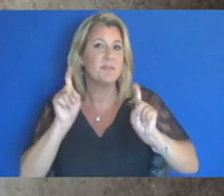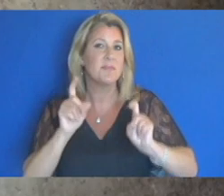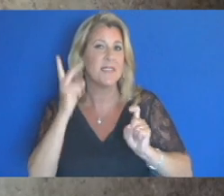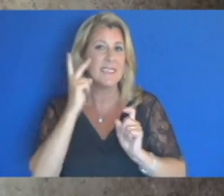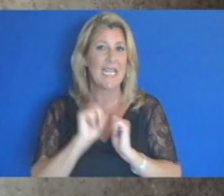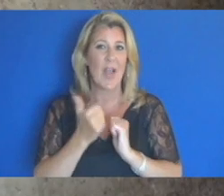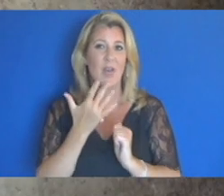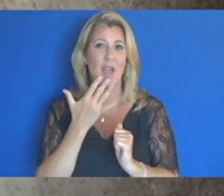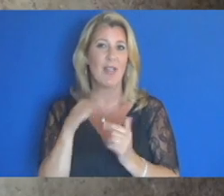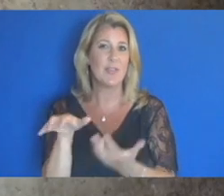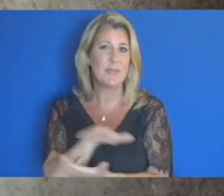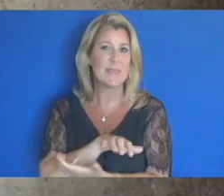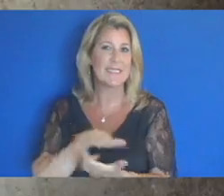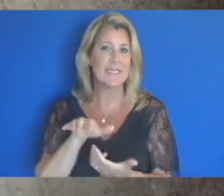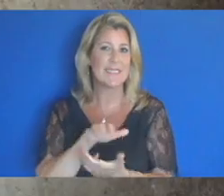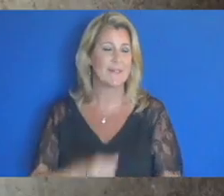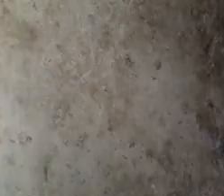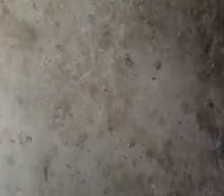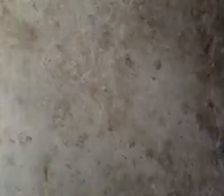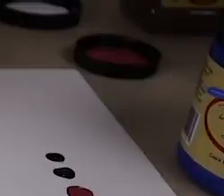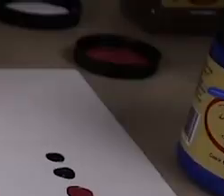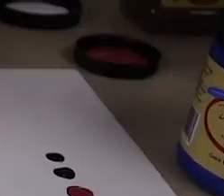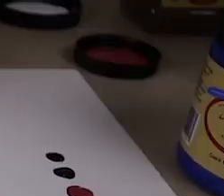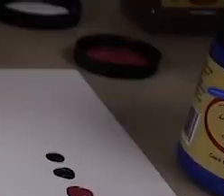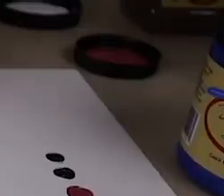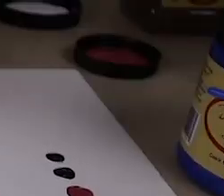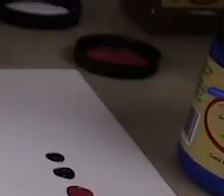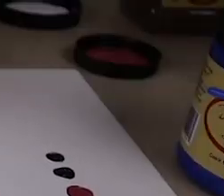And let's see how these colors are going to mix.